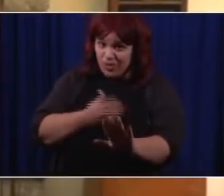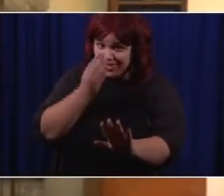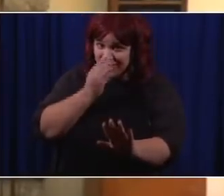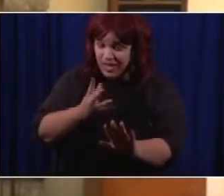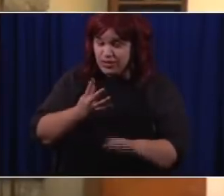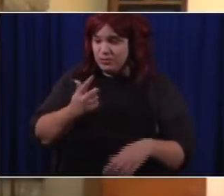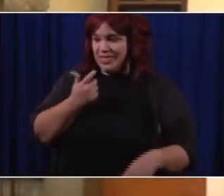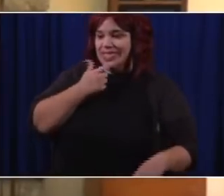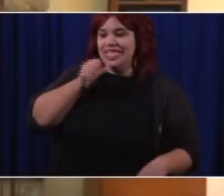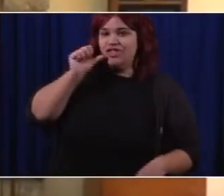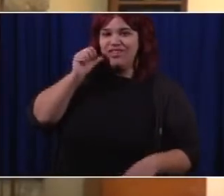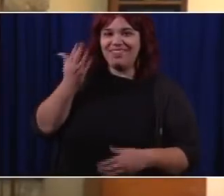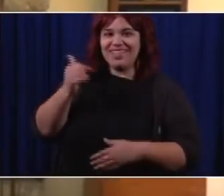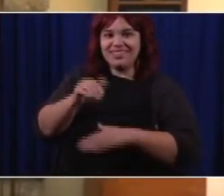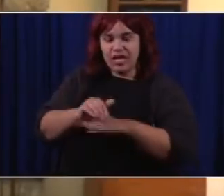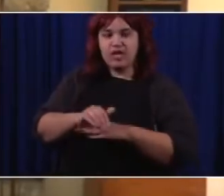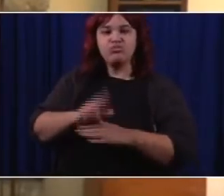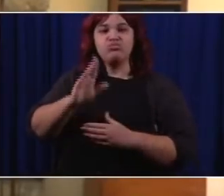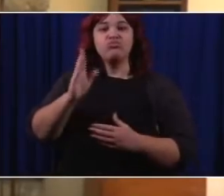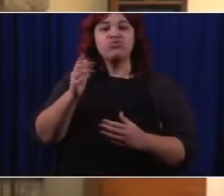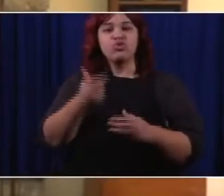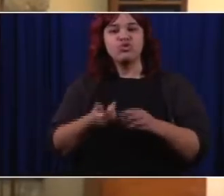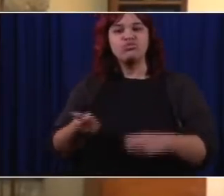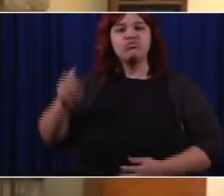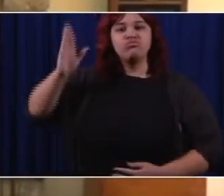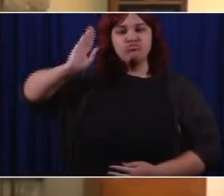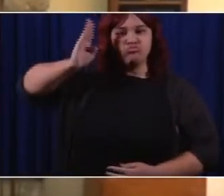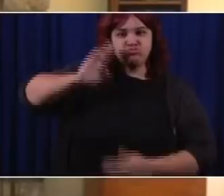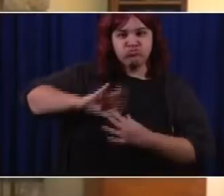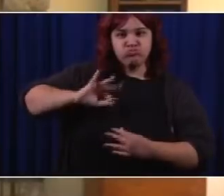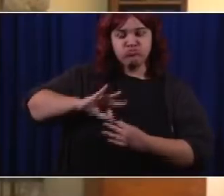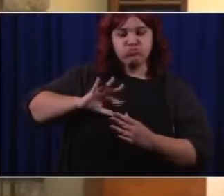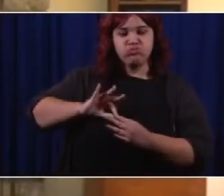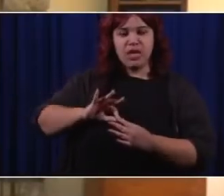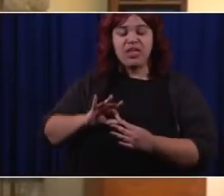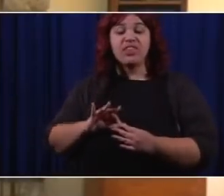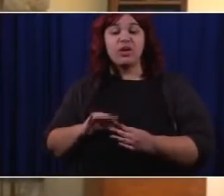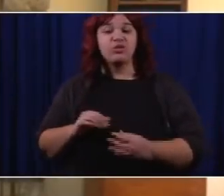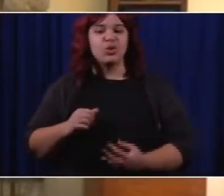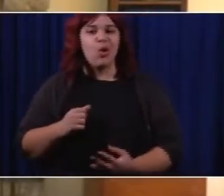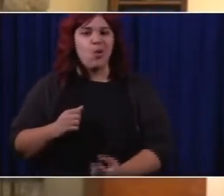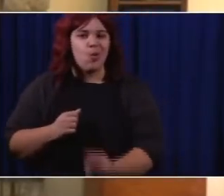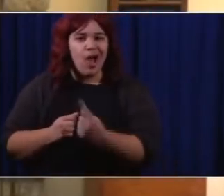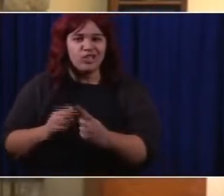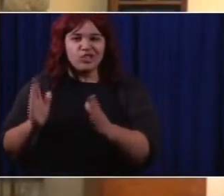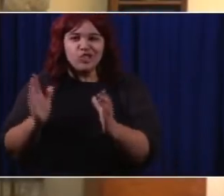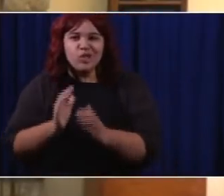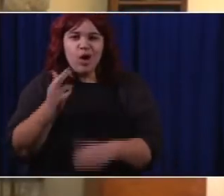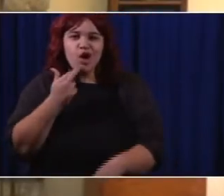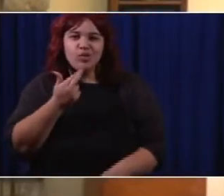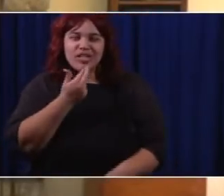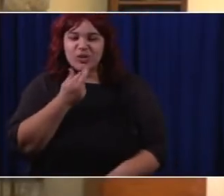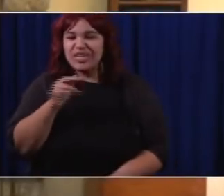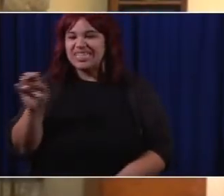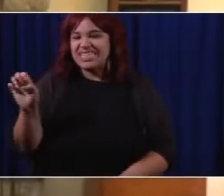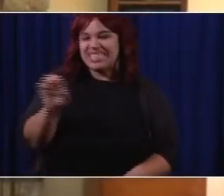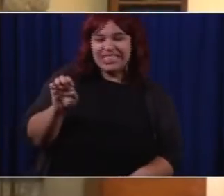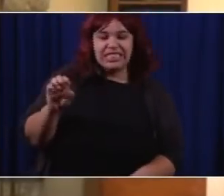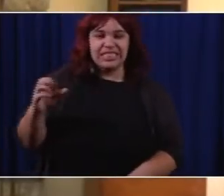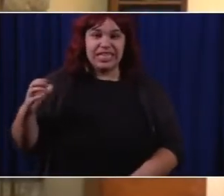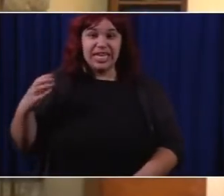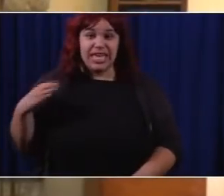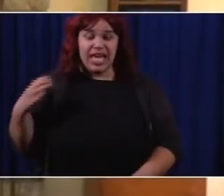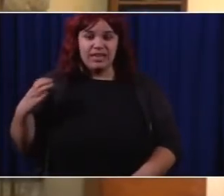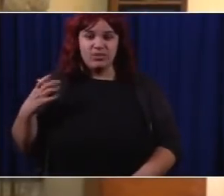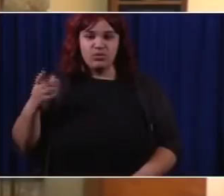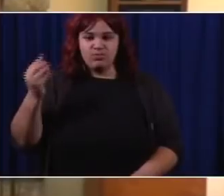news conference yesterday from restaurant owners, namely one in a small restaurant in East Canton, who said if they go through